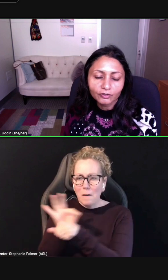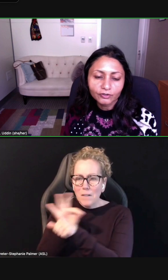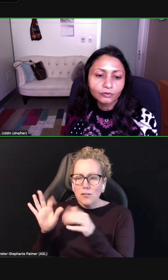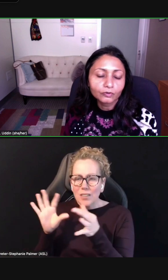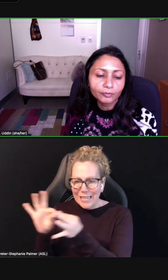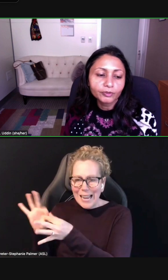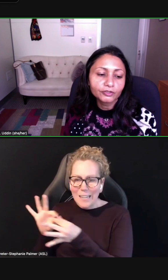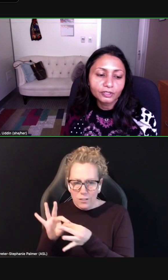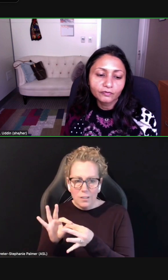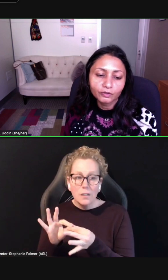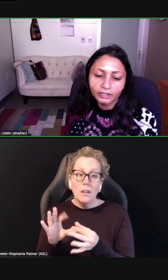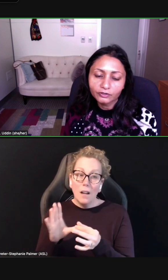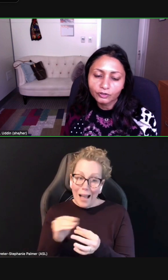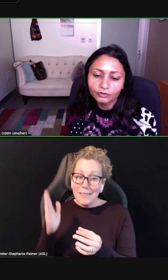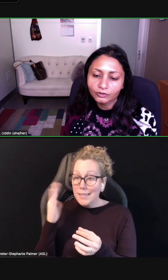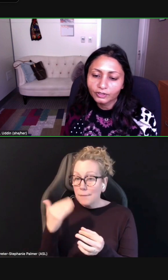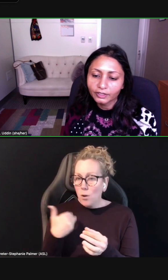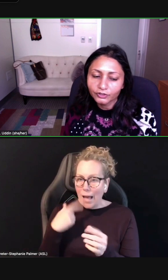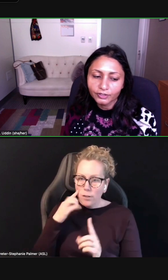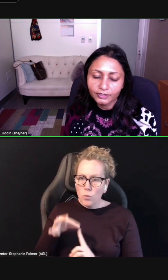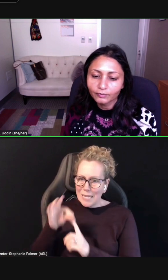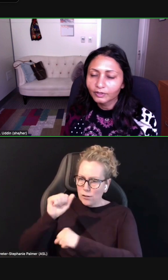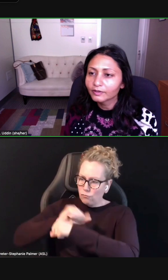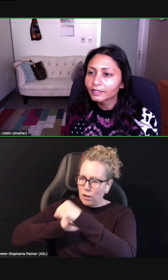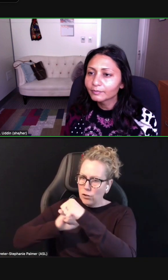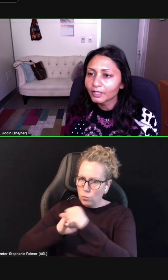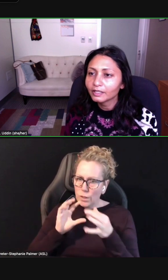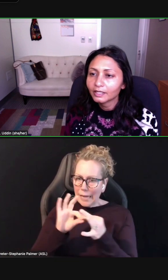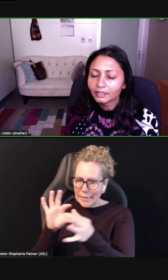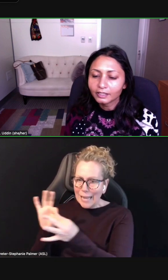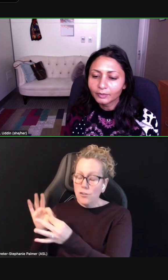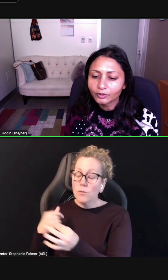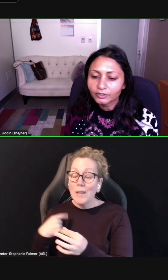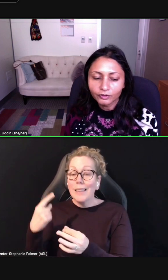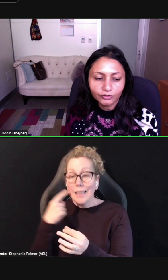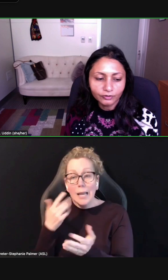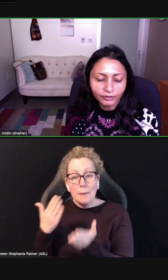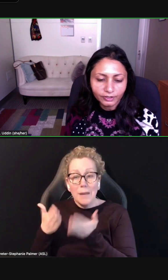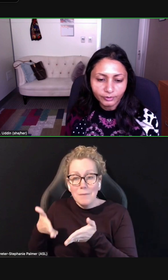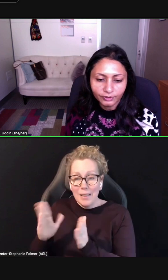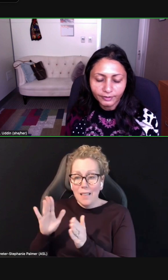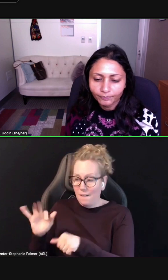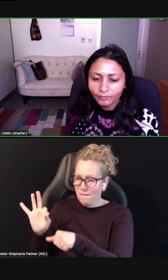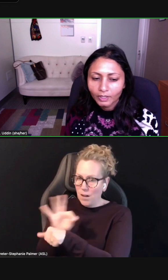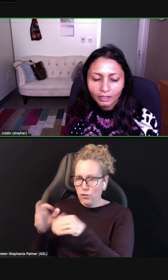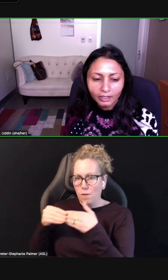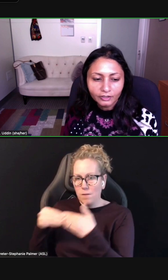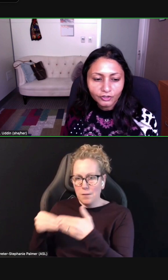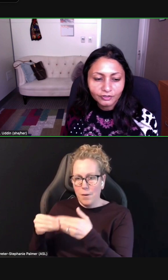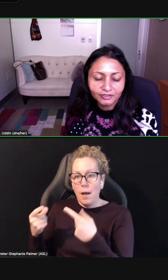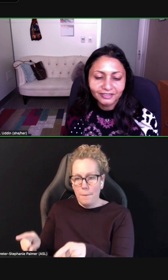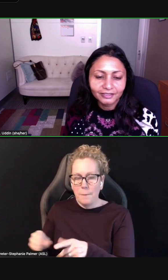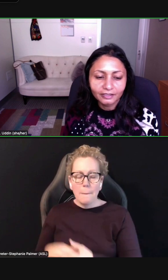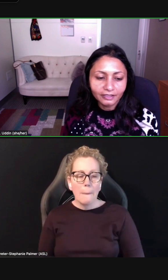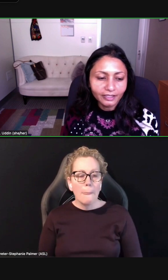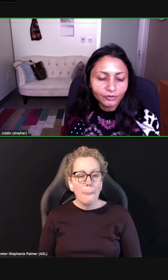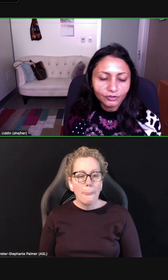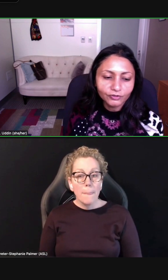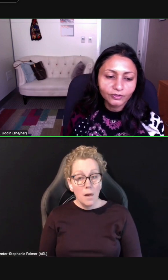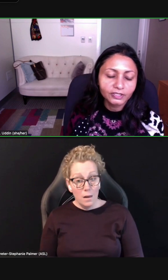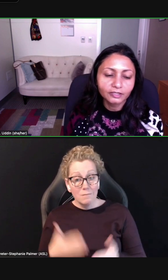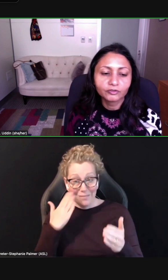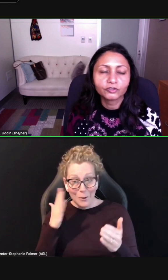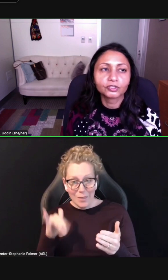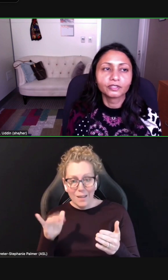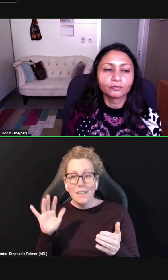connections and also appears to have unique structural connections that we think might enable its functional flexibility. And just incidentally, that